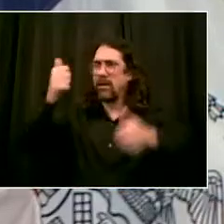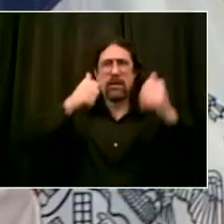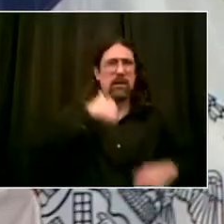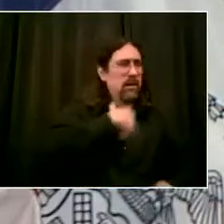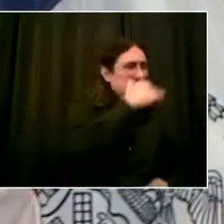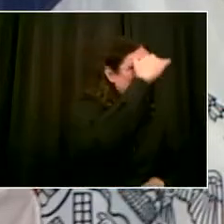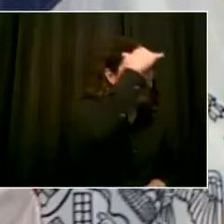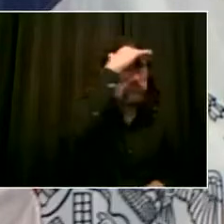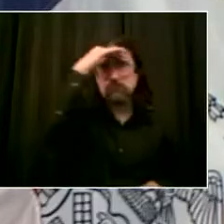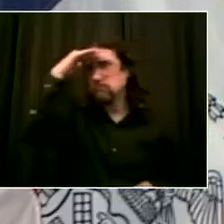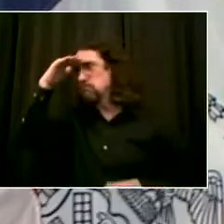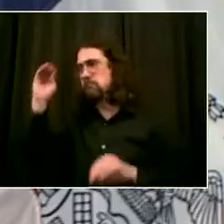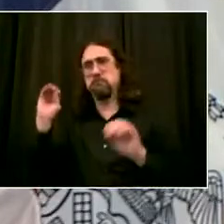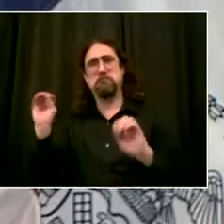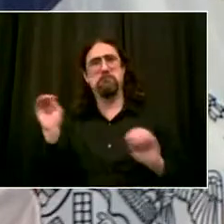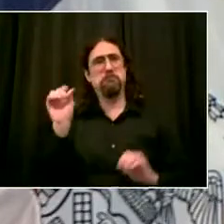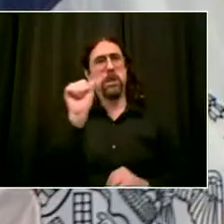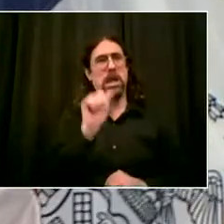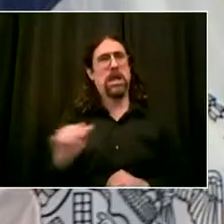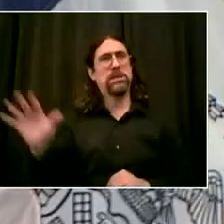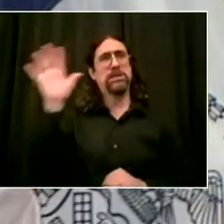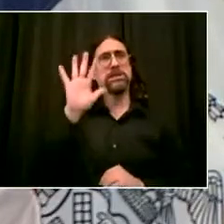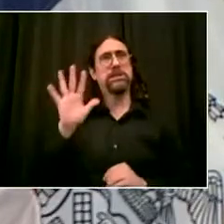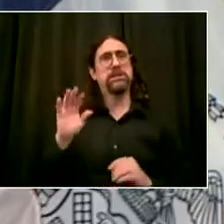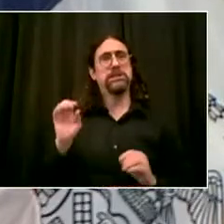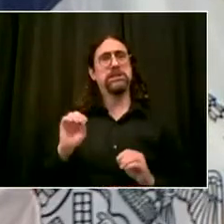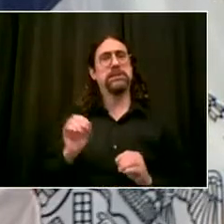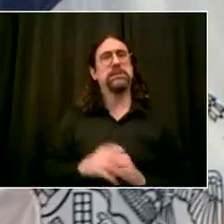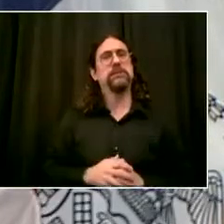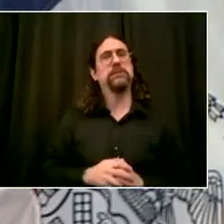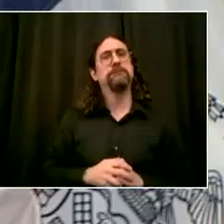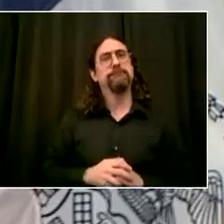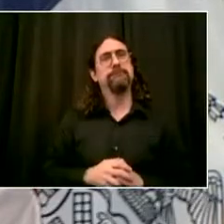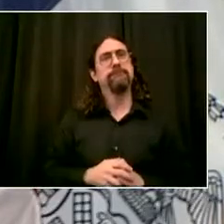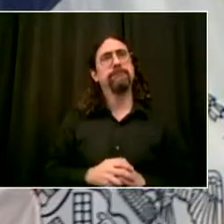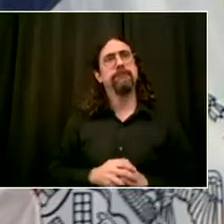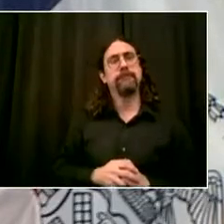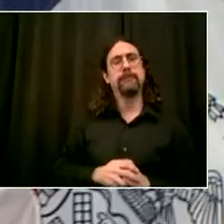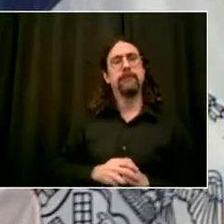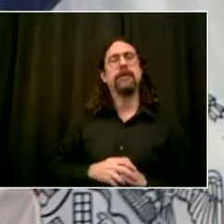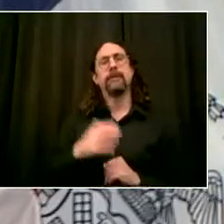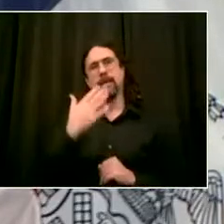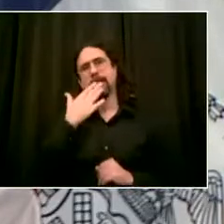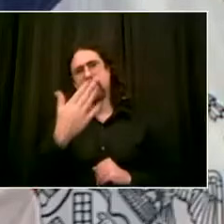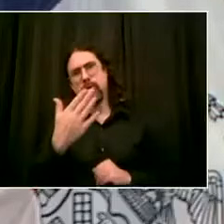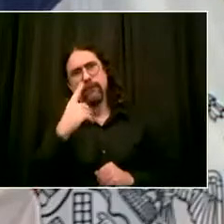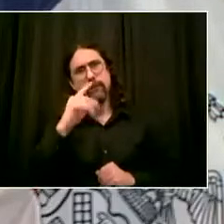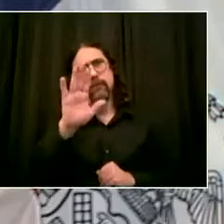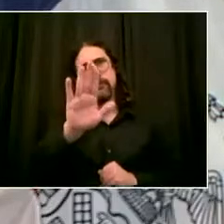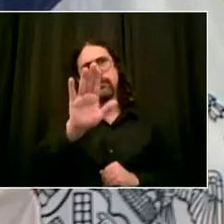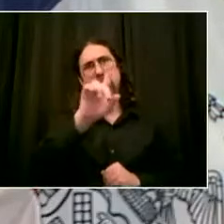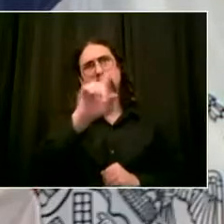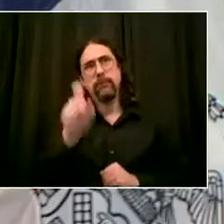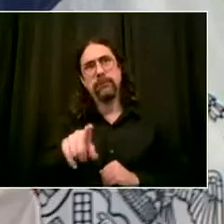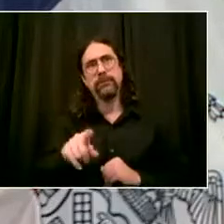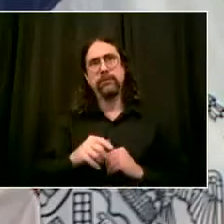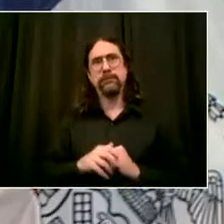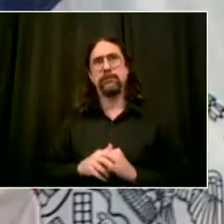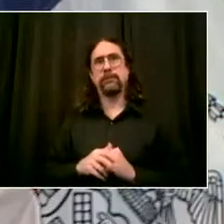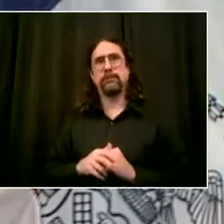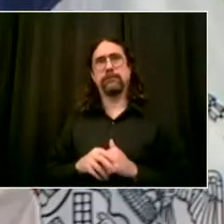Asian communities uh so if we're talking about a history of institutional racism and